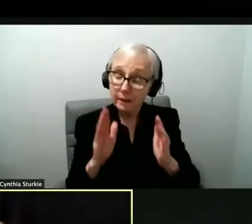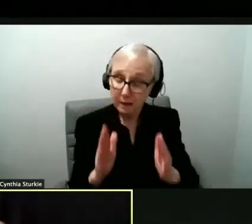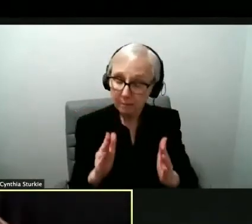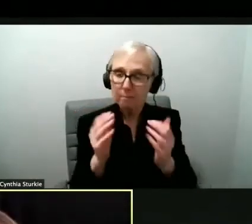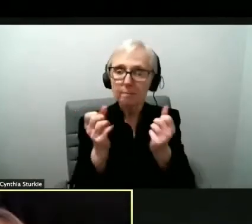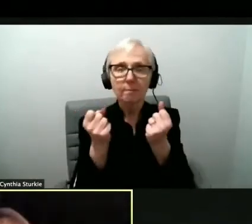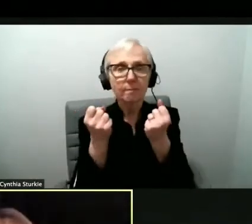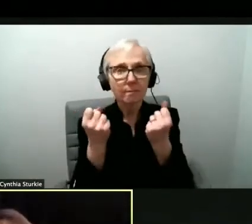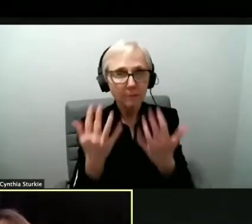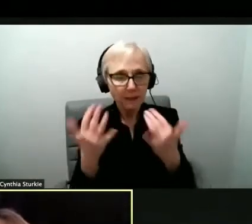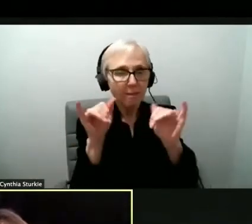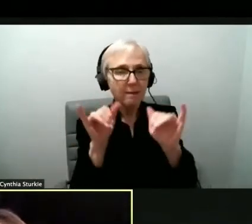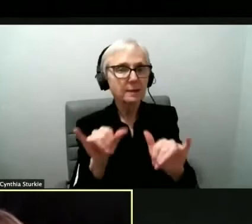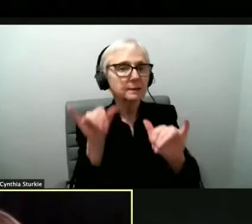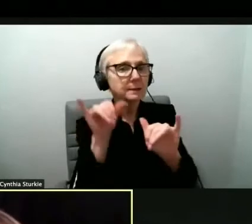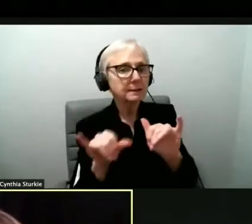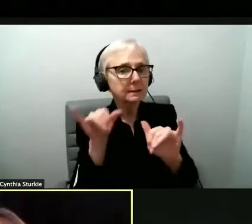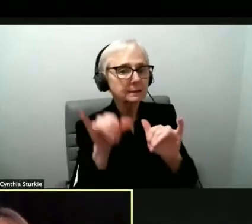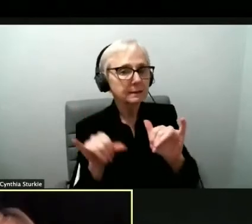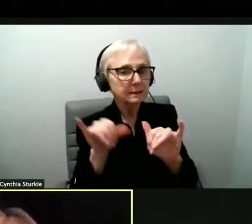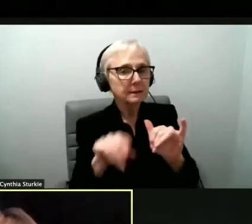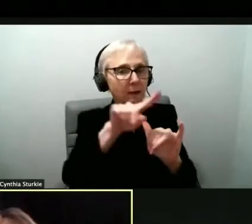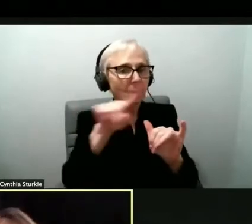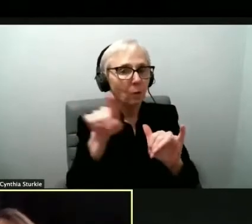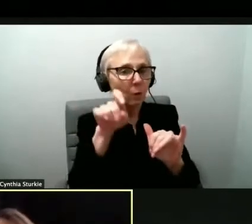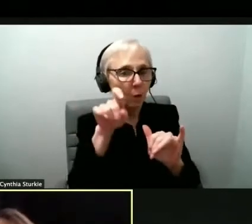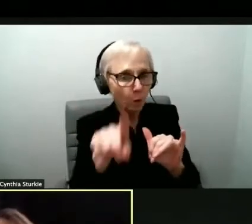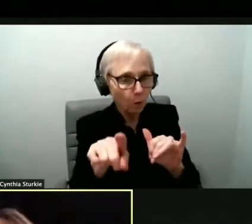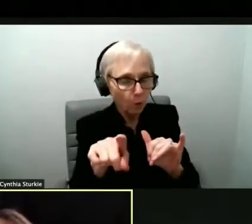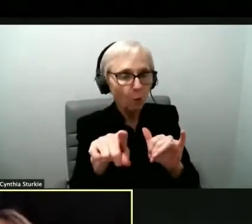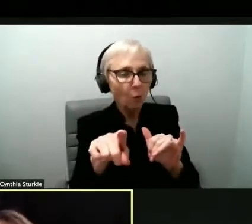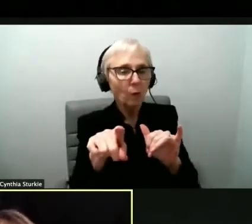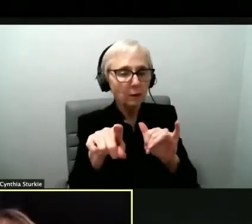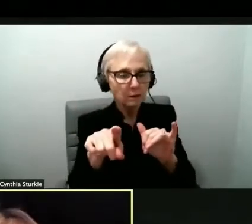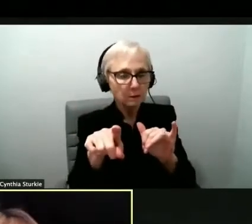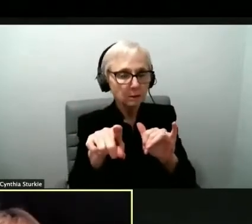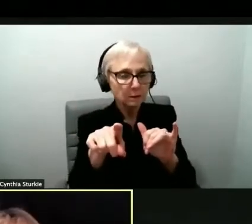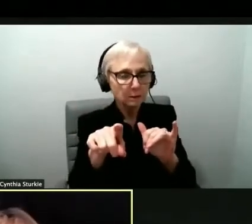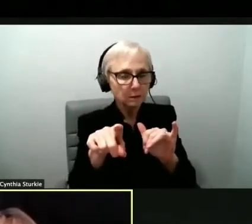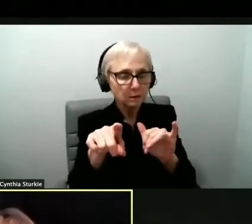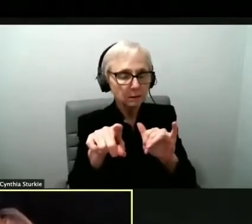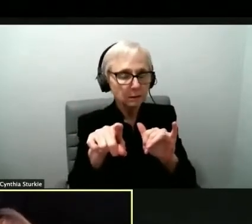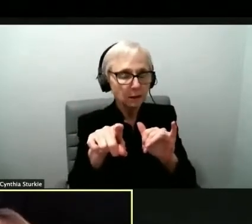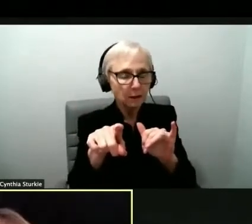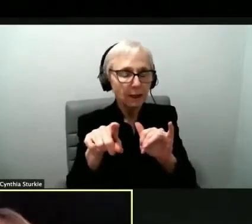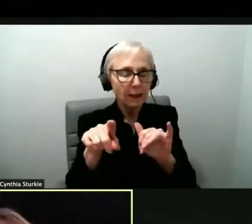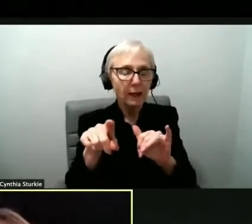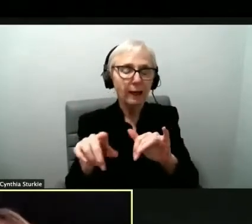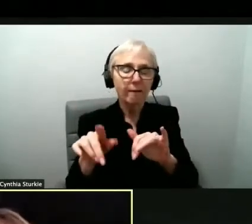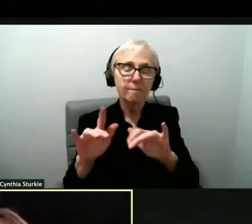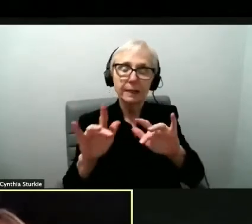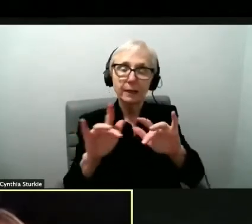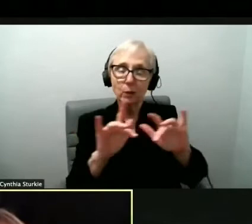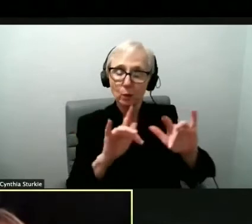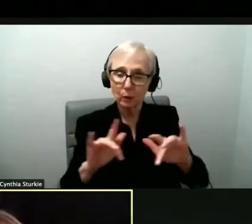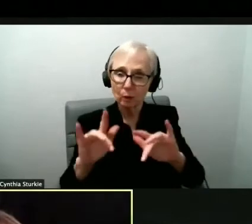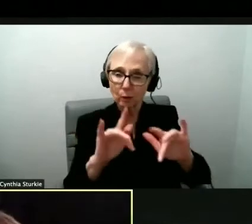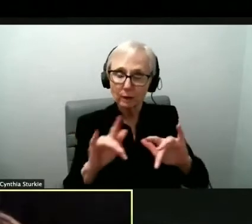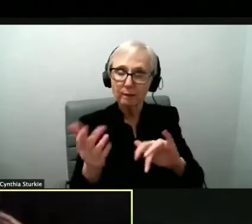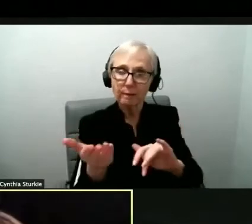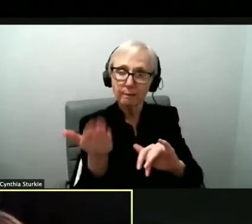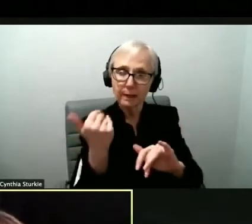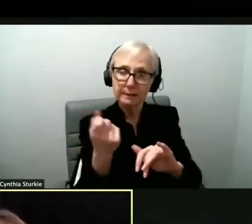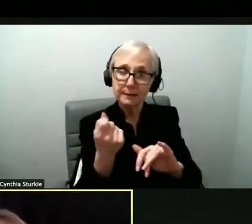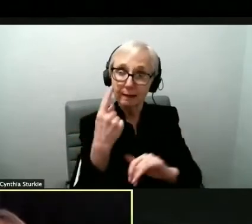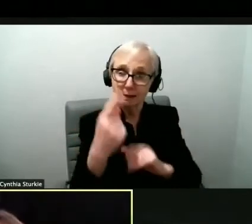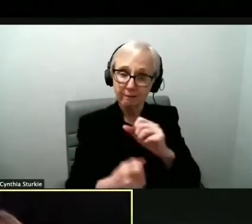same questions that have been posed on the dozens of candidate forums that NOWCastSA has webcast or recorded in the past 11 years. So